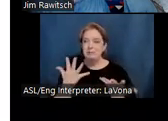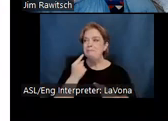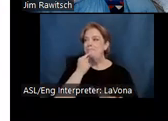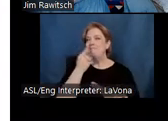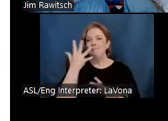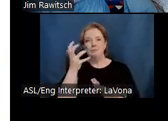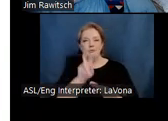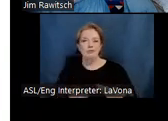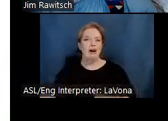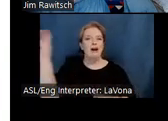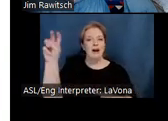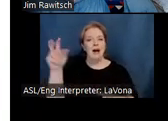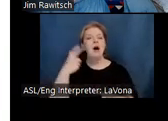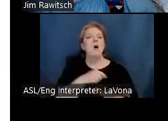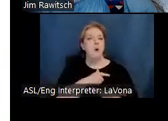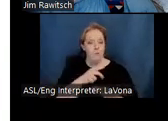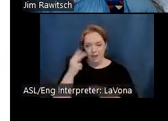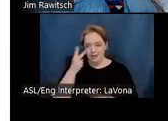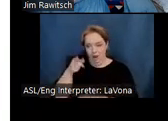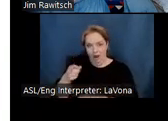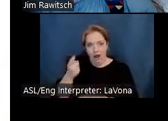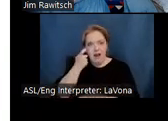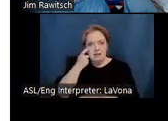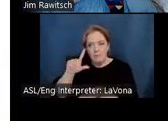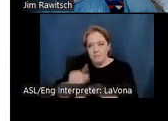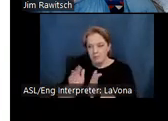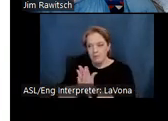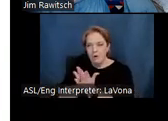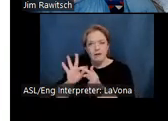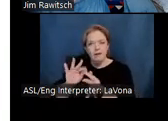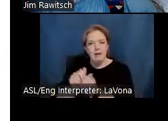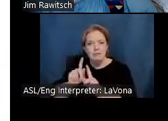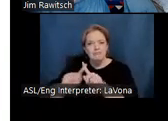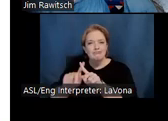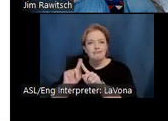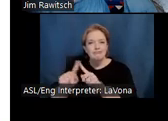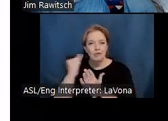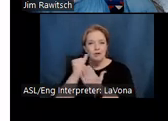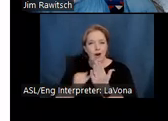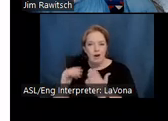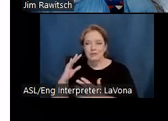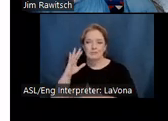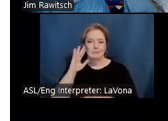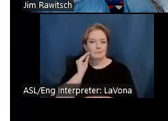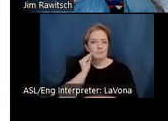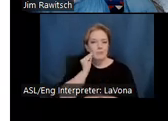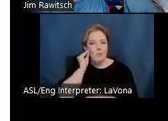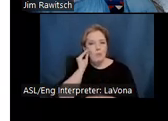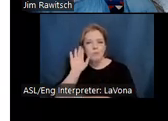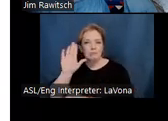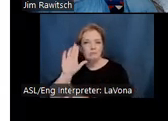inspiration in the recently published Guide to Historic Artists, Homes, and Studios, written by Valerie Belen, the Director of HAWS.